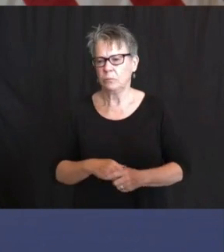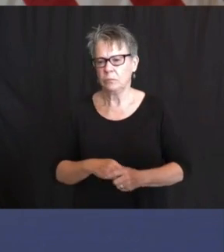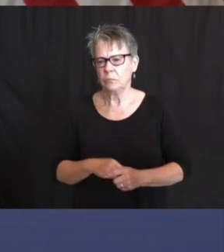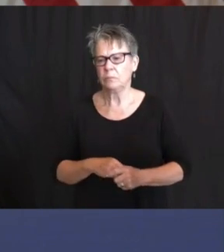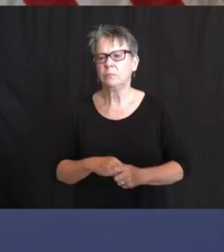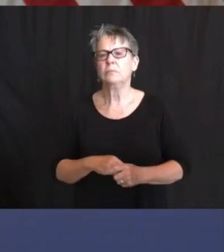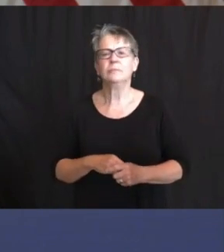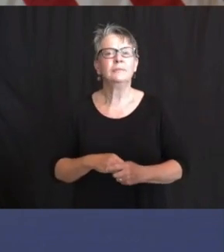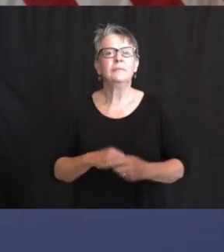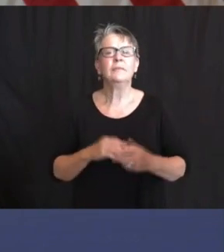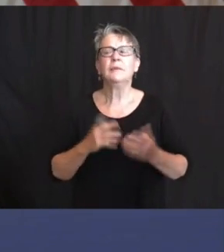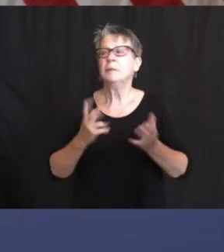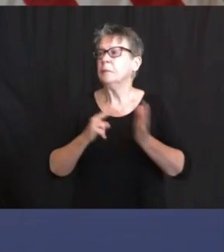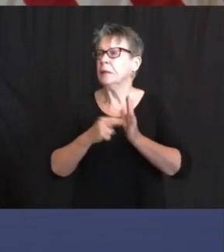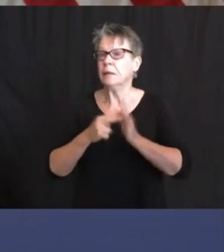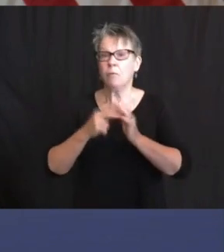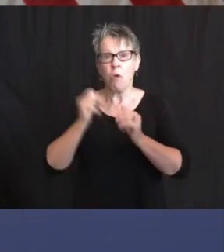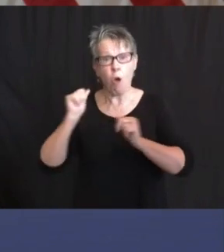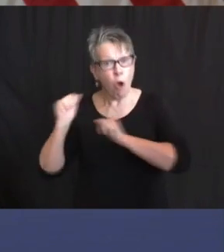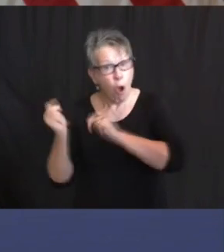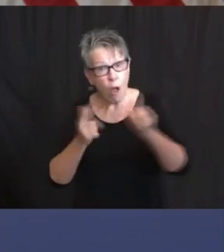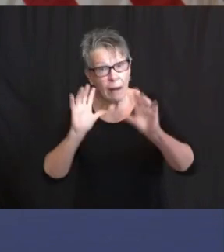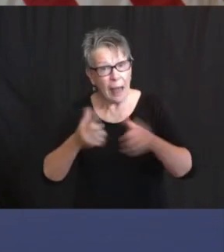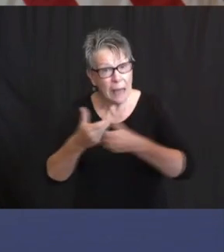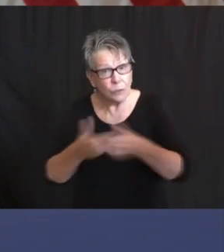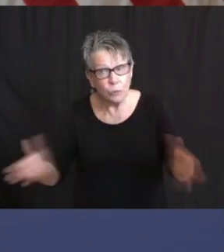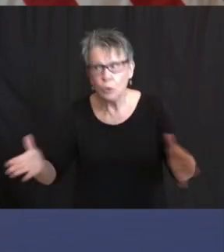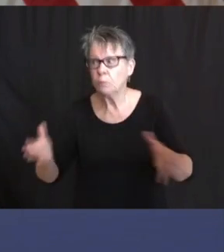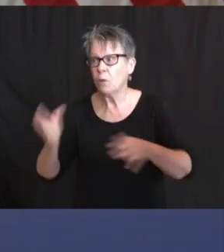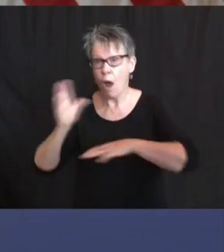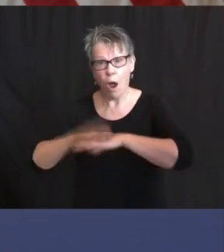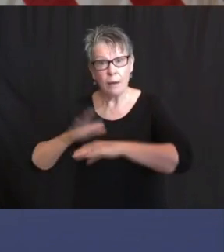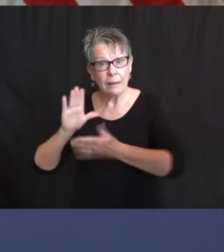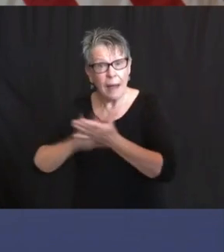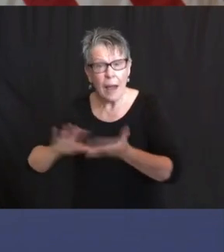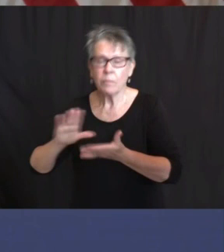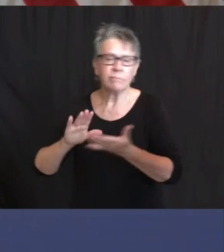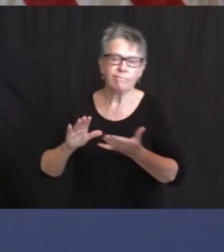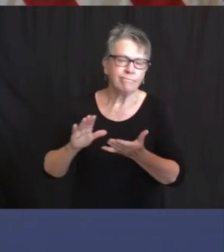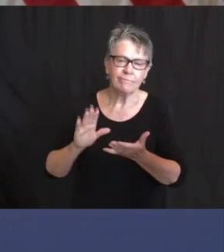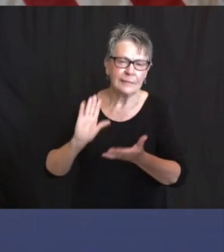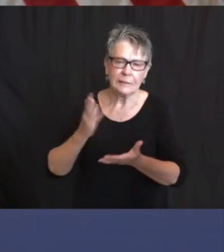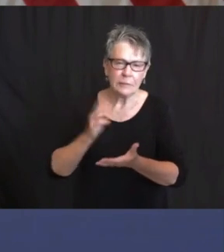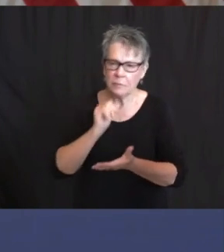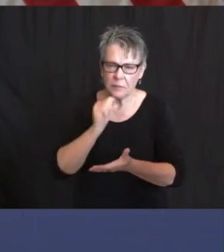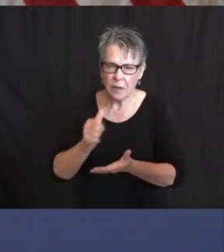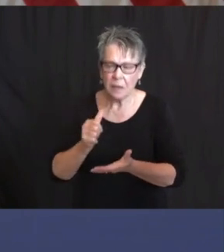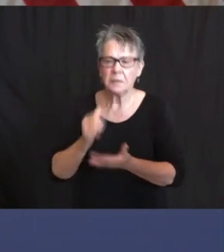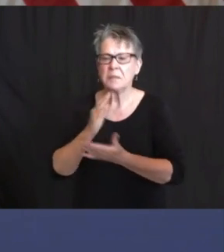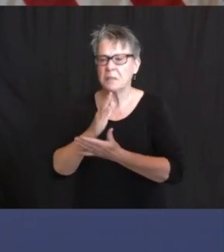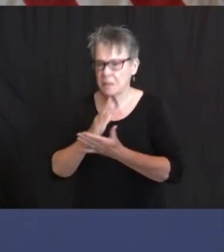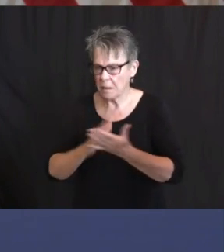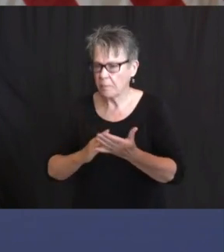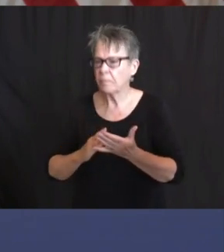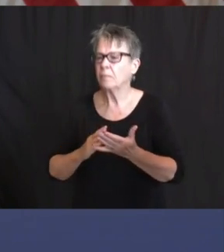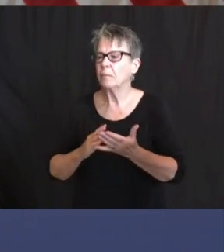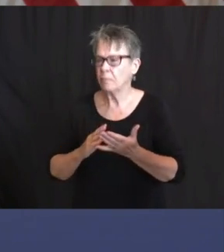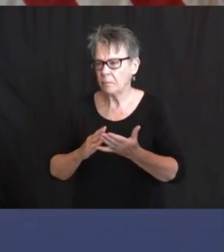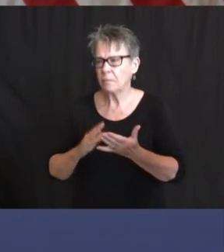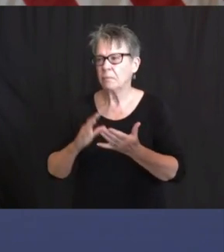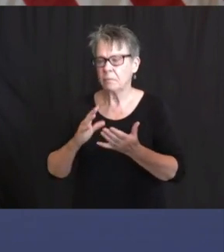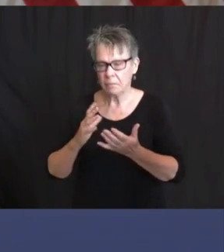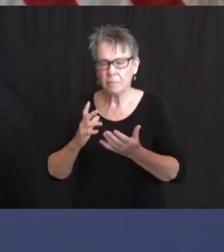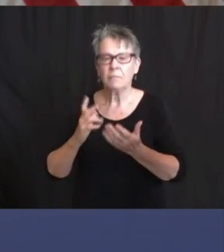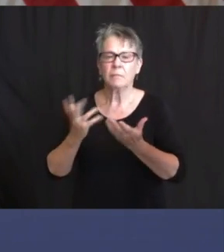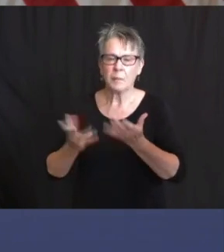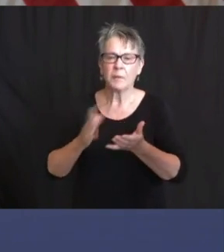some, I won't get into all the details, but this is part of why you have to have a plan. But the basic minimum is that, yes, when you go to class, everybody will be